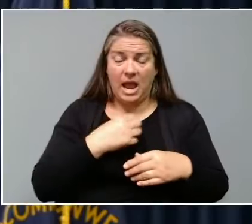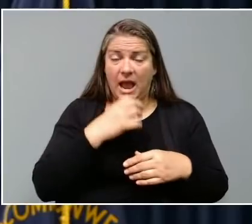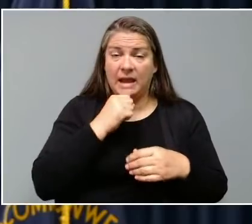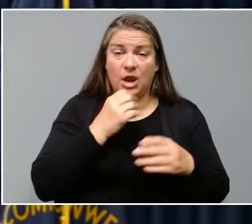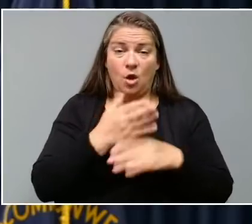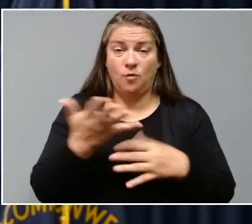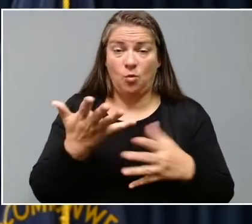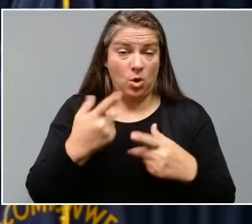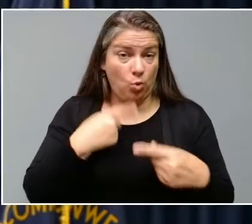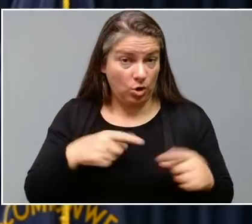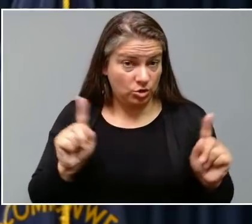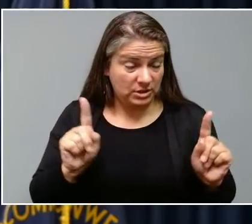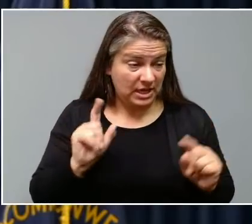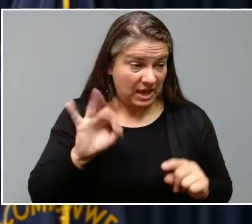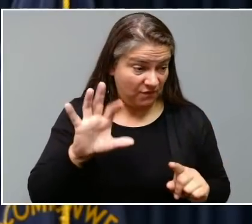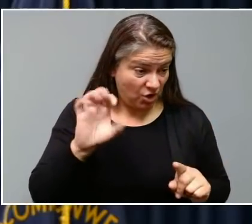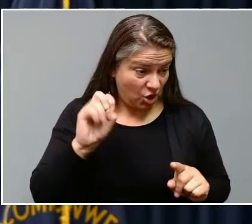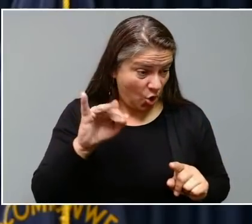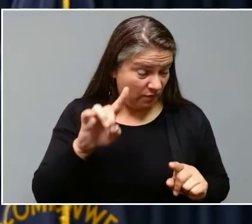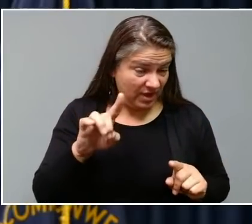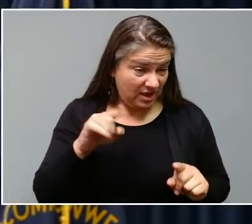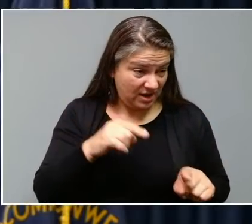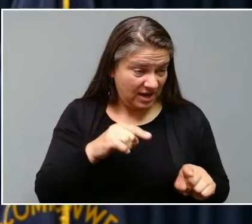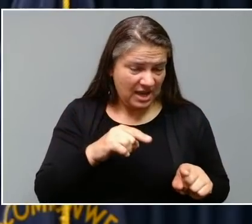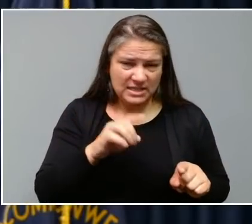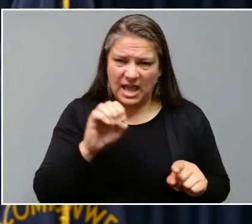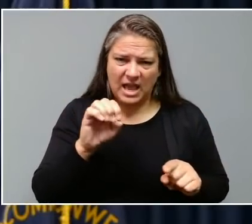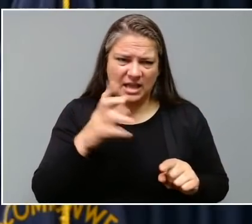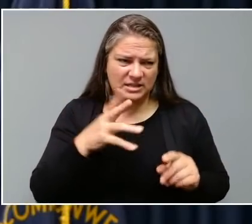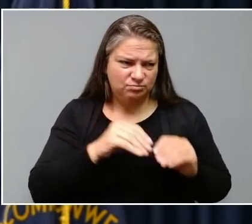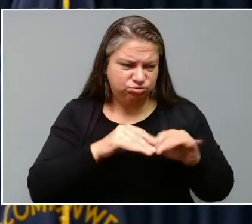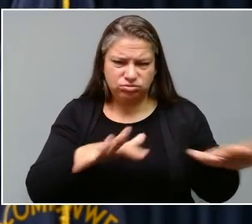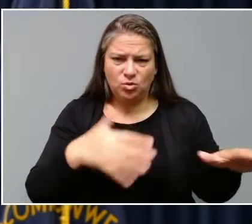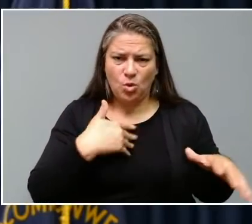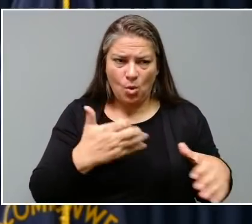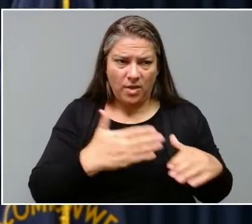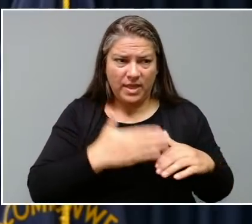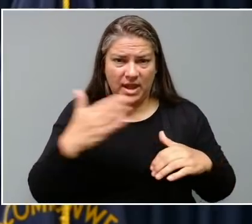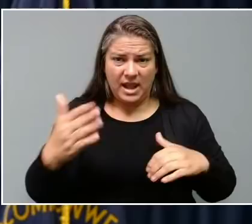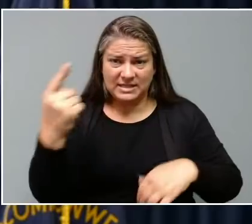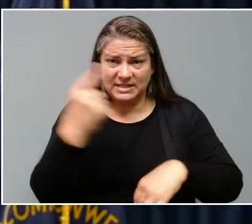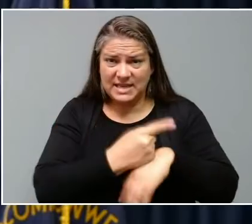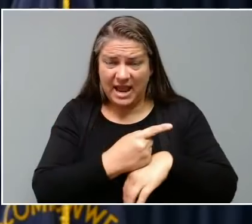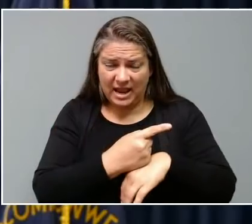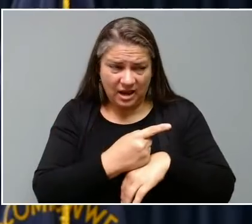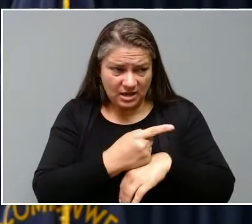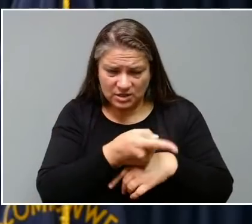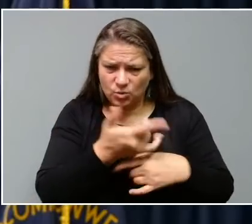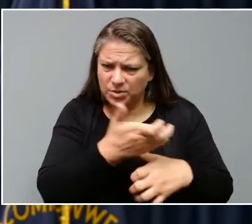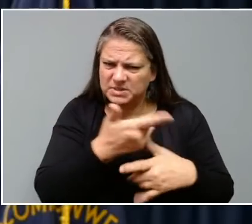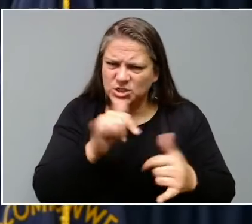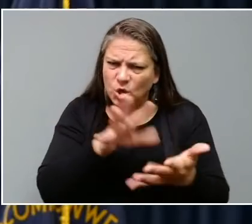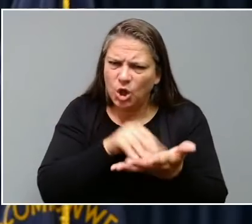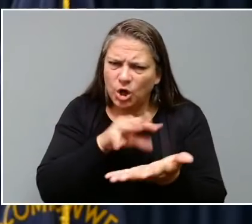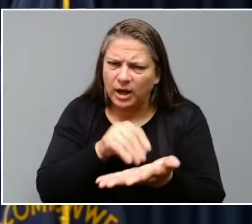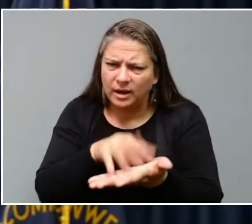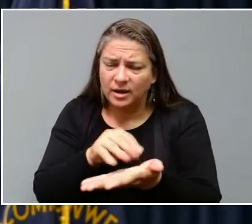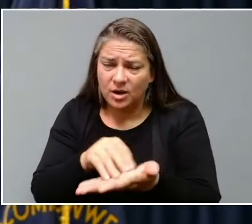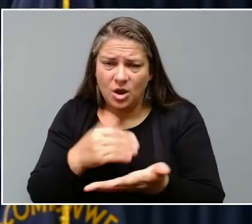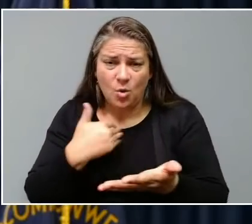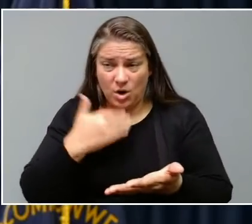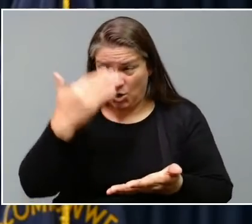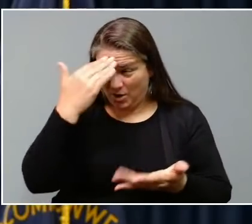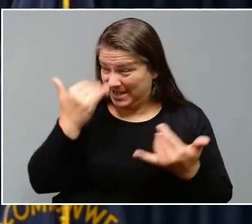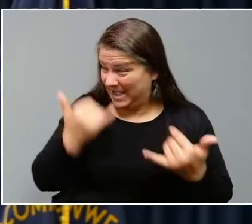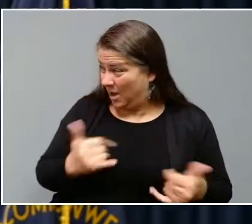COVID outbreak, that the kids are still learning the next day. And we all know what we have in place right now isn't enough, right? Because all these schools are coming